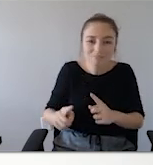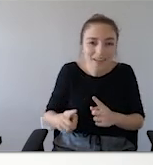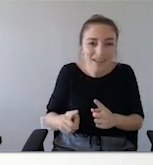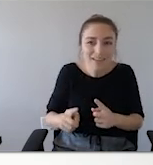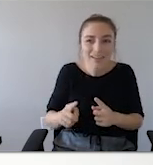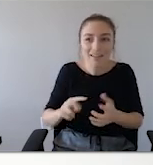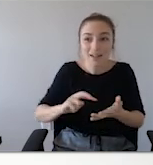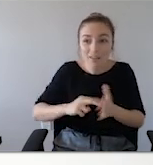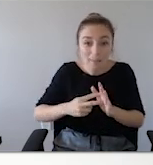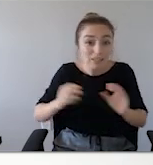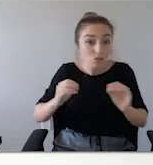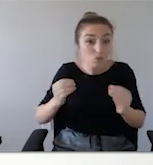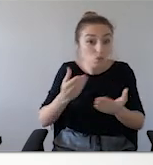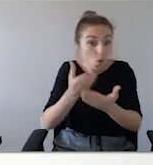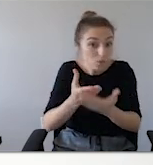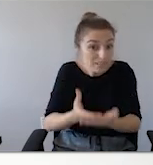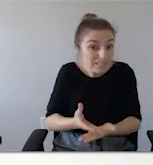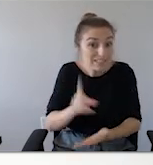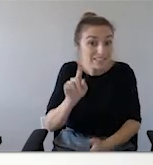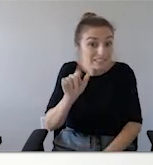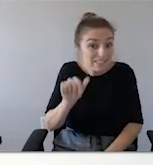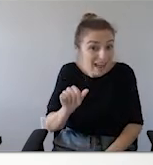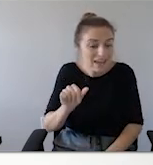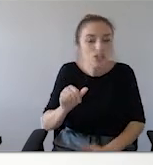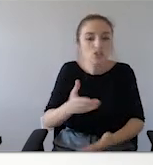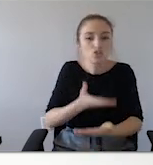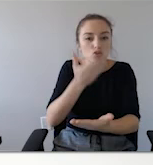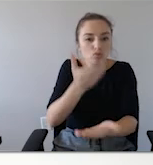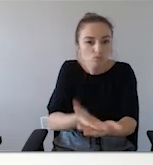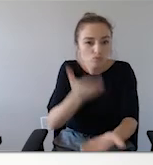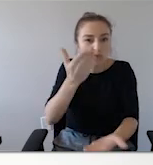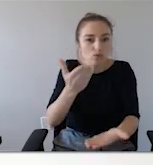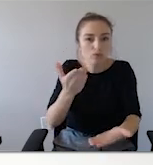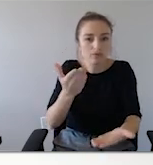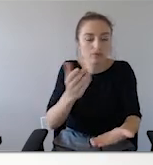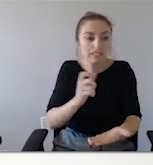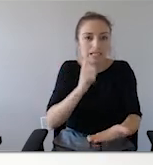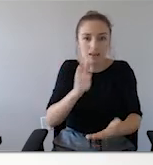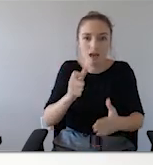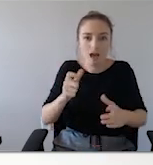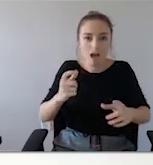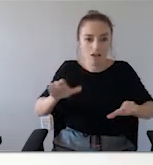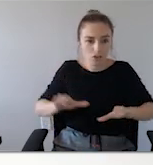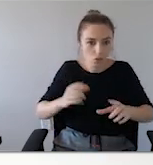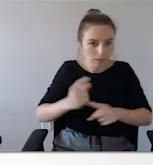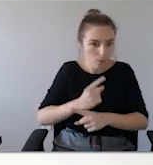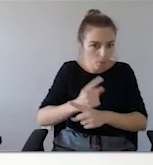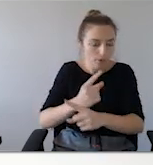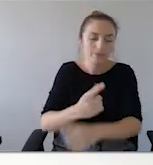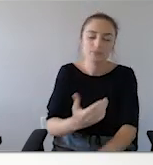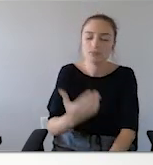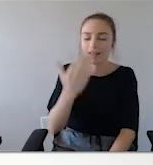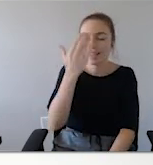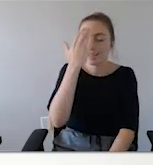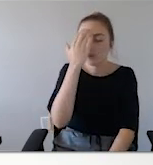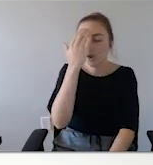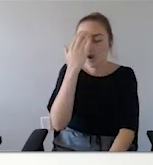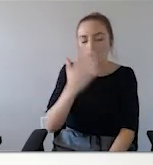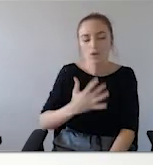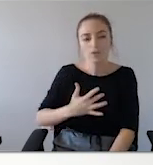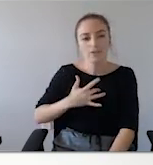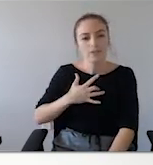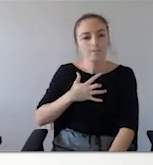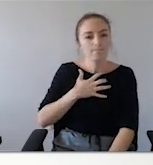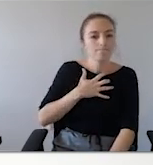that they're not doing what they should be doing for your student. So I get it's a little painful at that step, but I promise